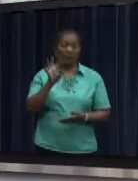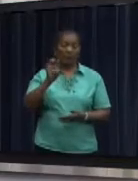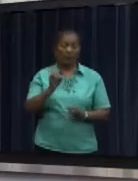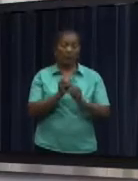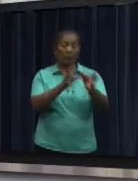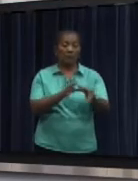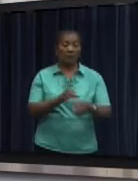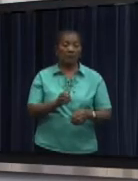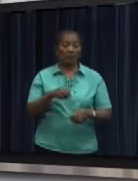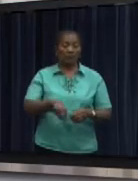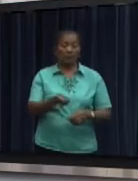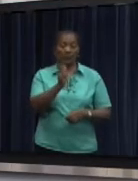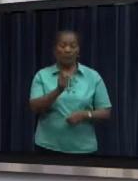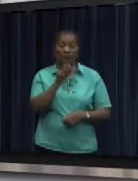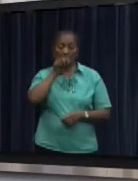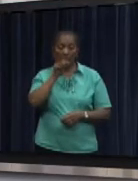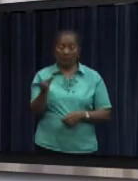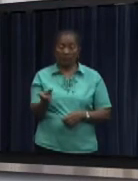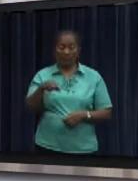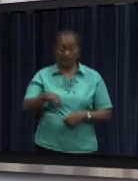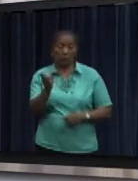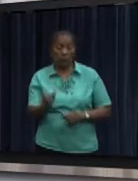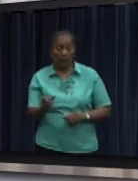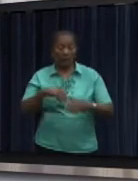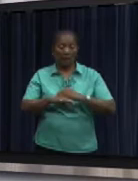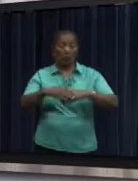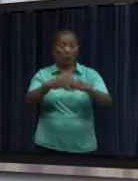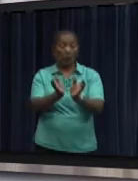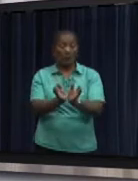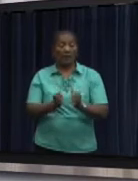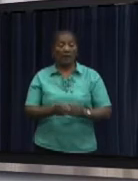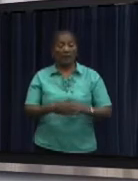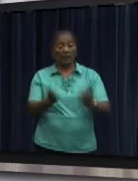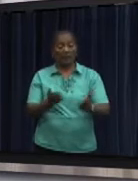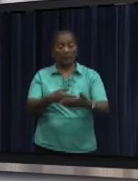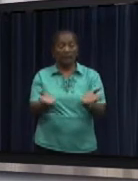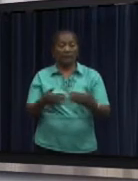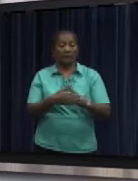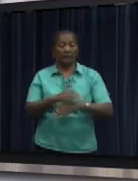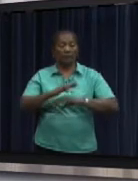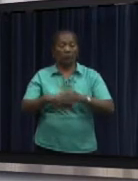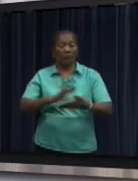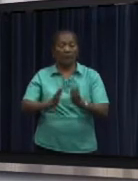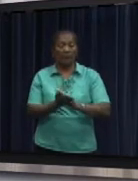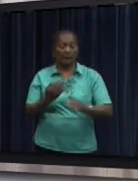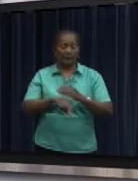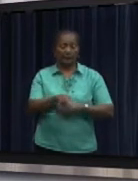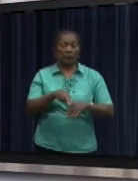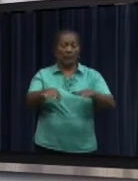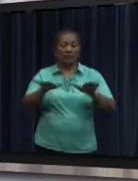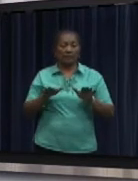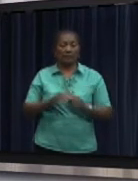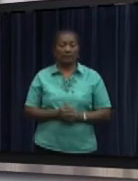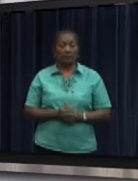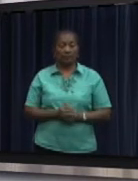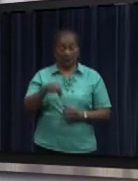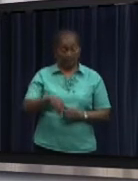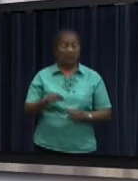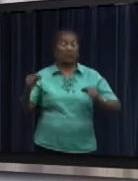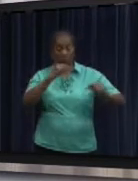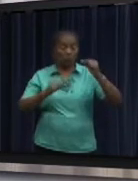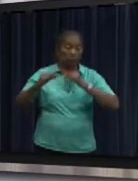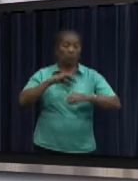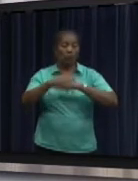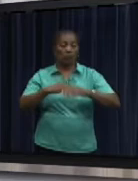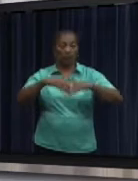The law on the 40% import duty on chicken and chicken parts will be discussed this week in a